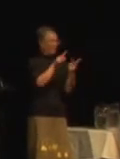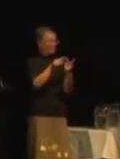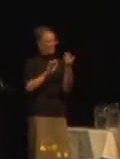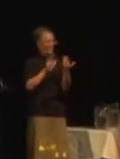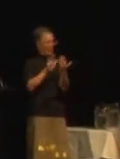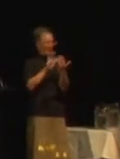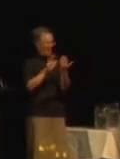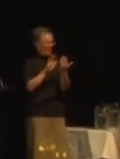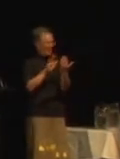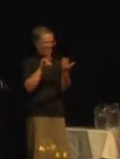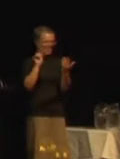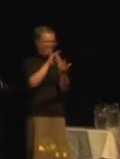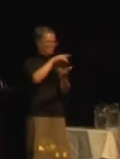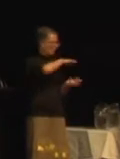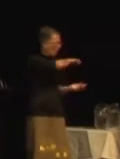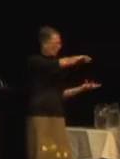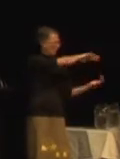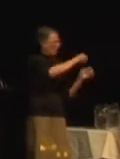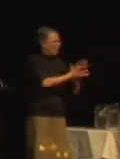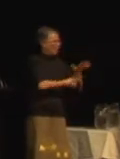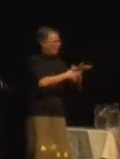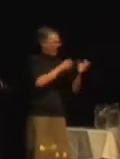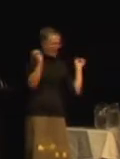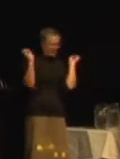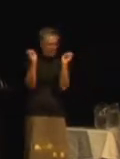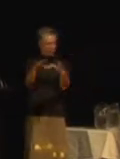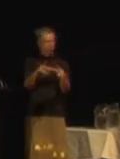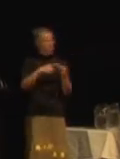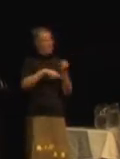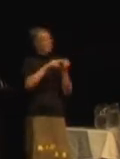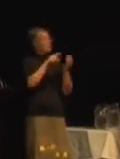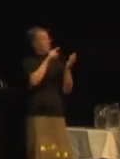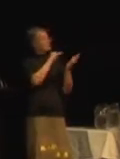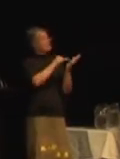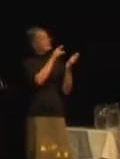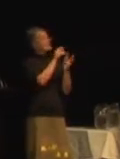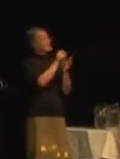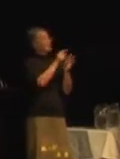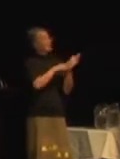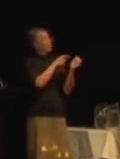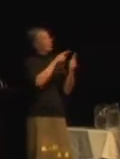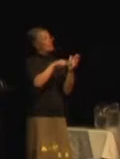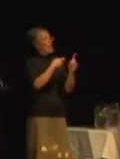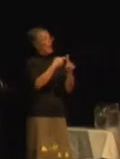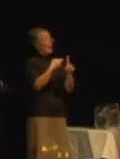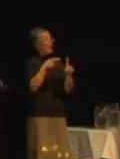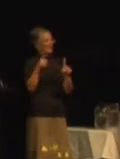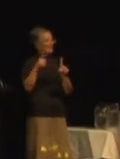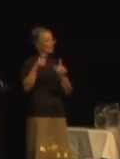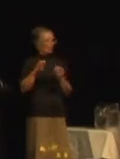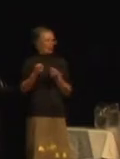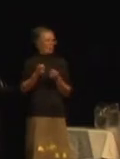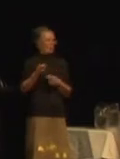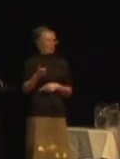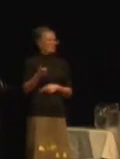to all the metadata we bring together, as well as taking care of Supplejack, our open source harvesting software. The search engine grows